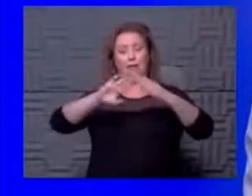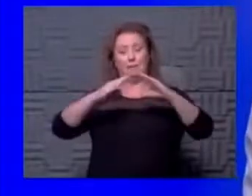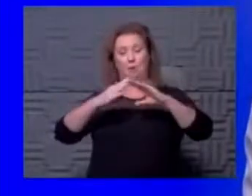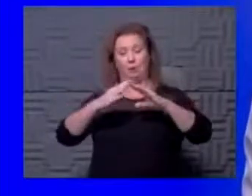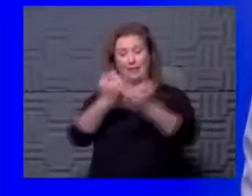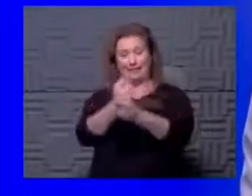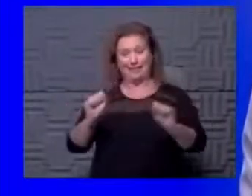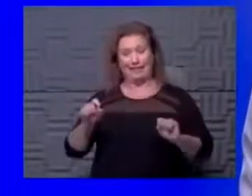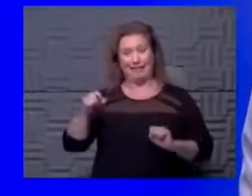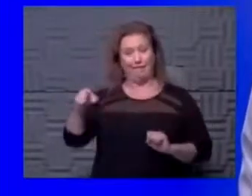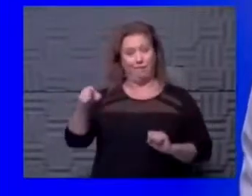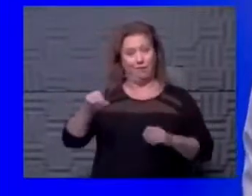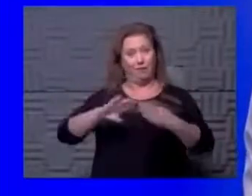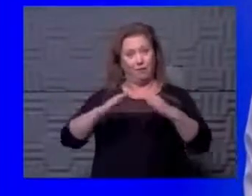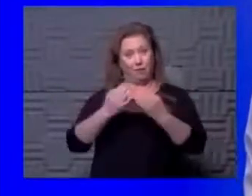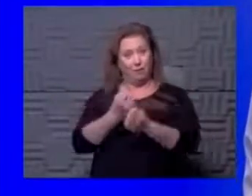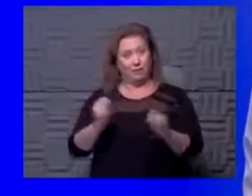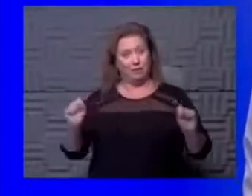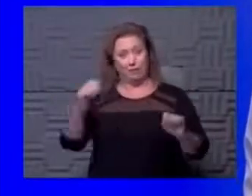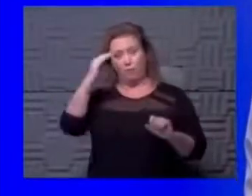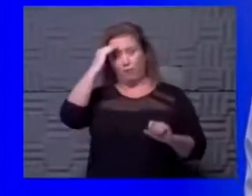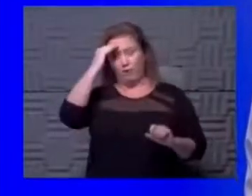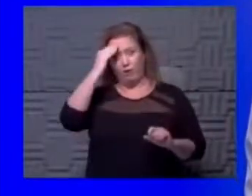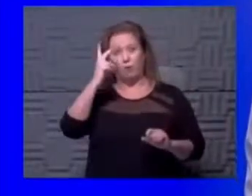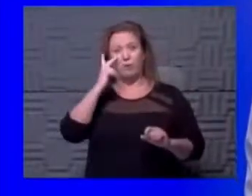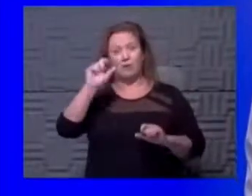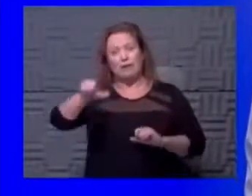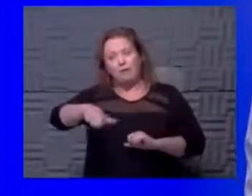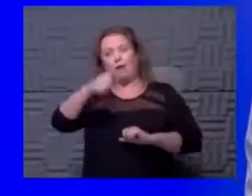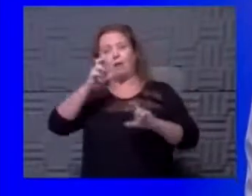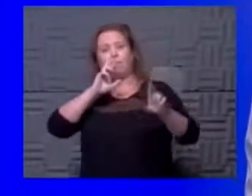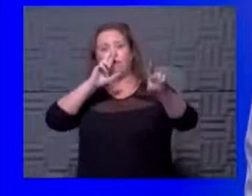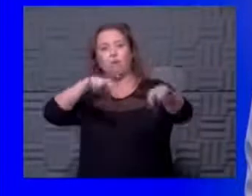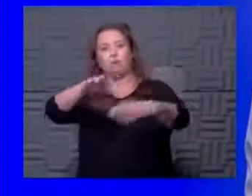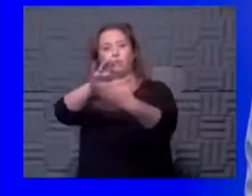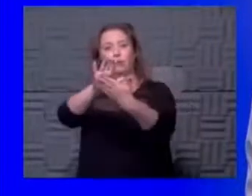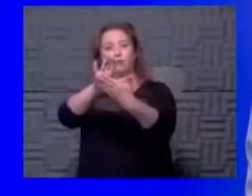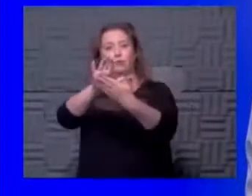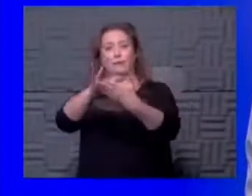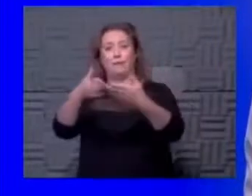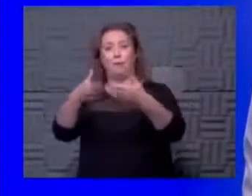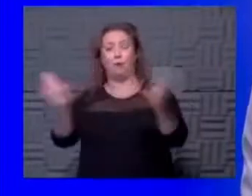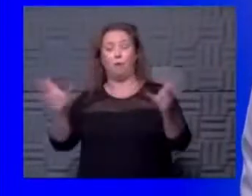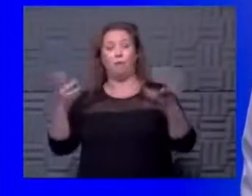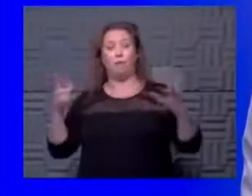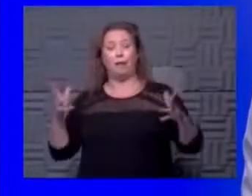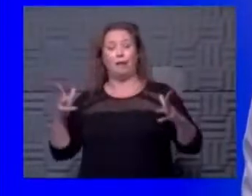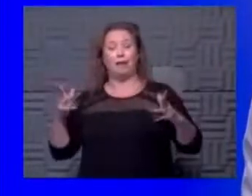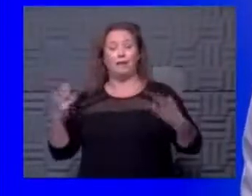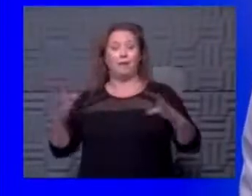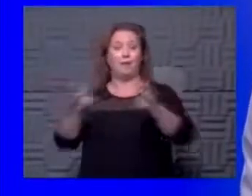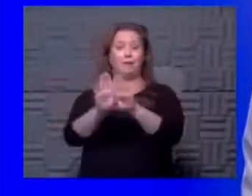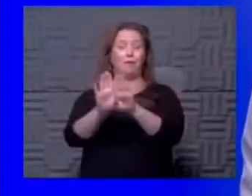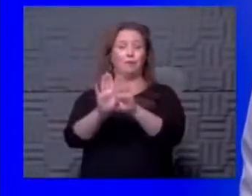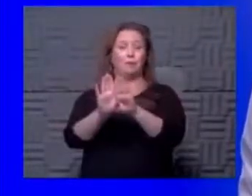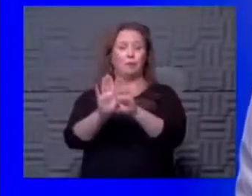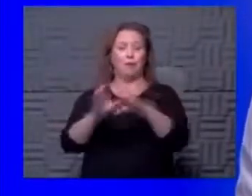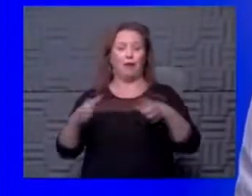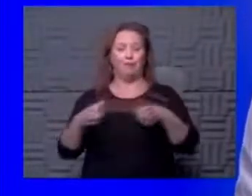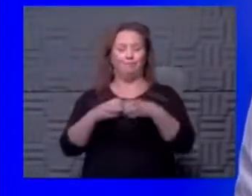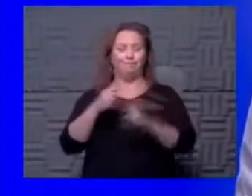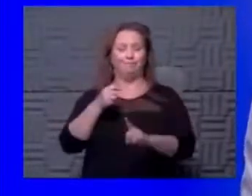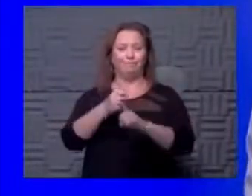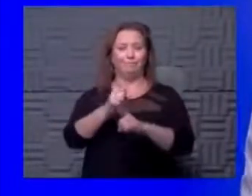Is it safe? Because we know, and we've seen other reports from schools that have already opened that have had to close or had